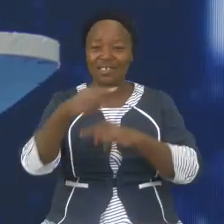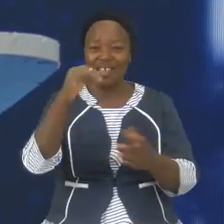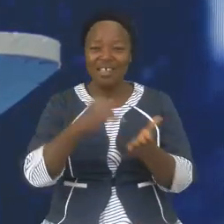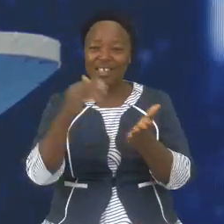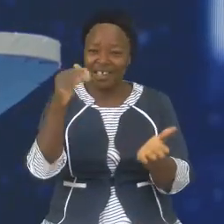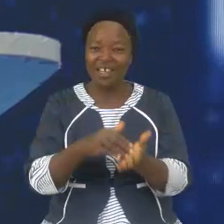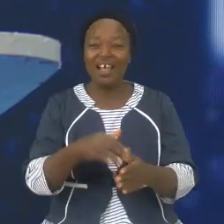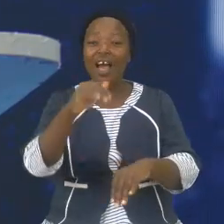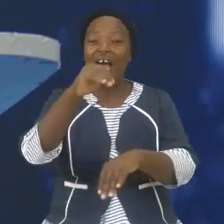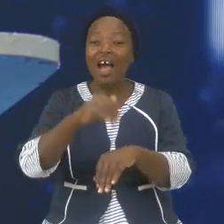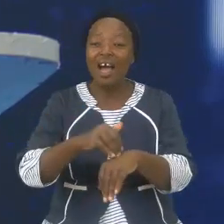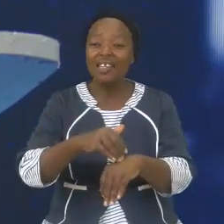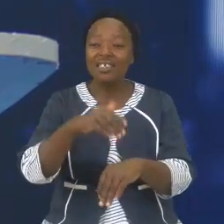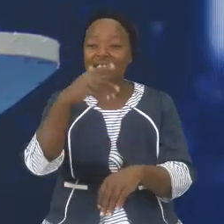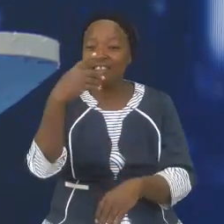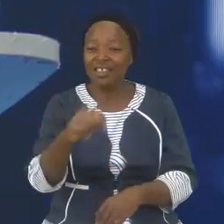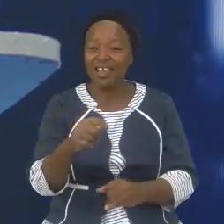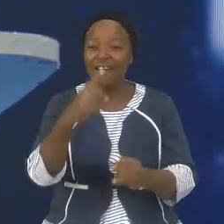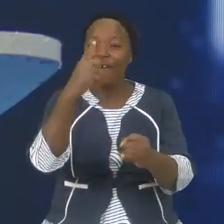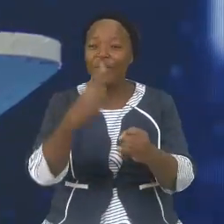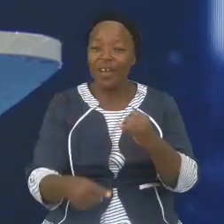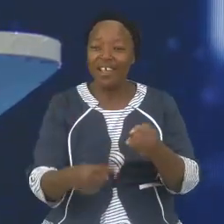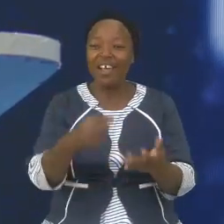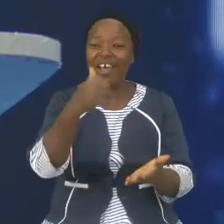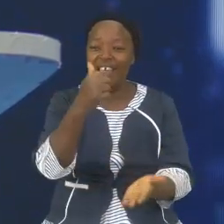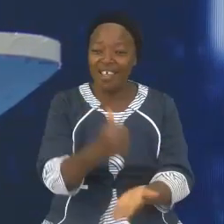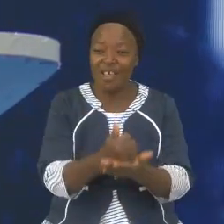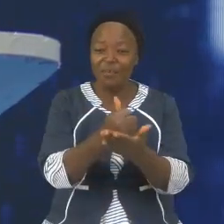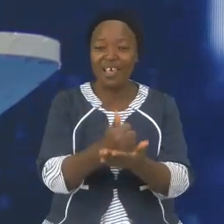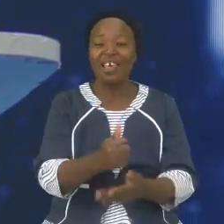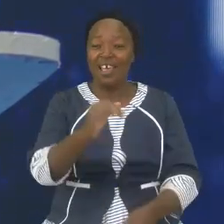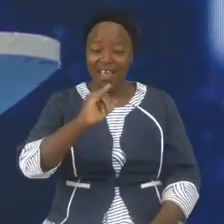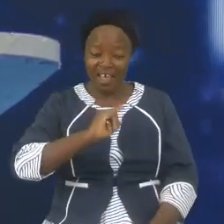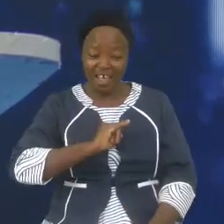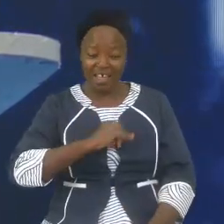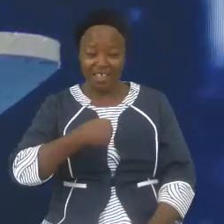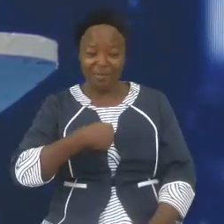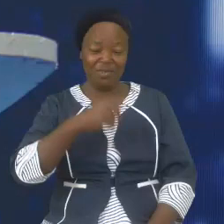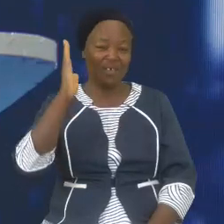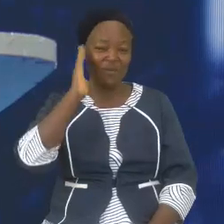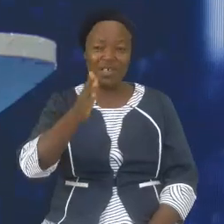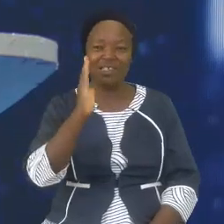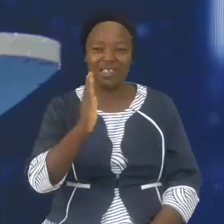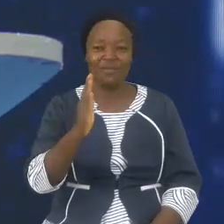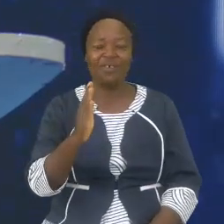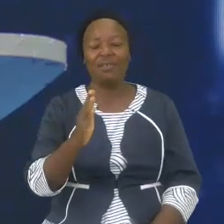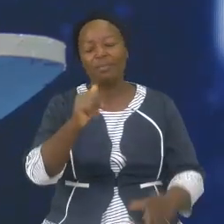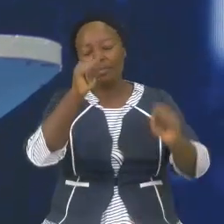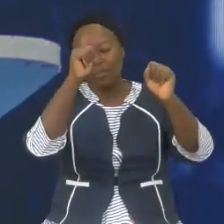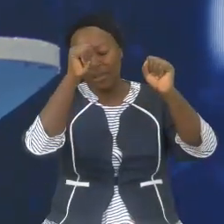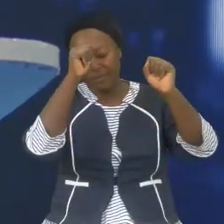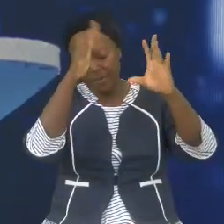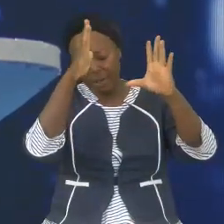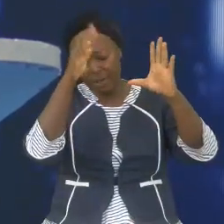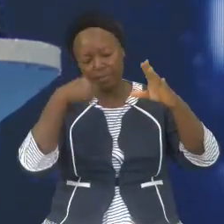Say that at the final amen, I will testify. Father, we thank